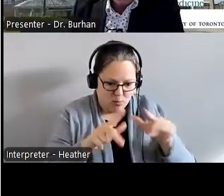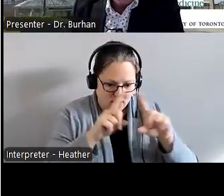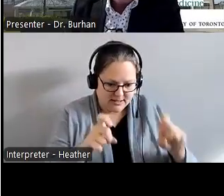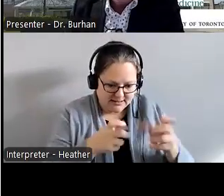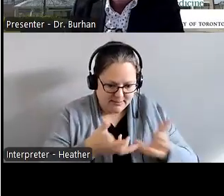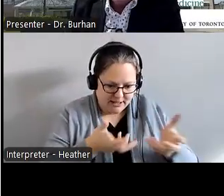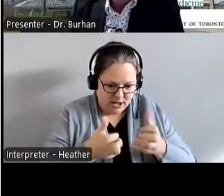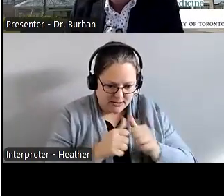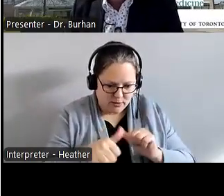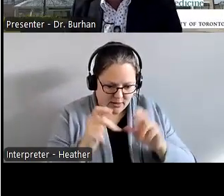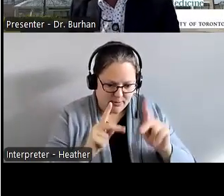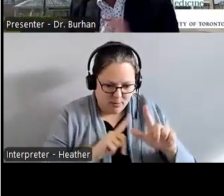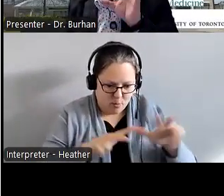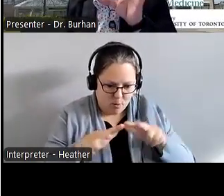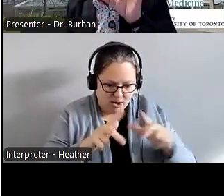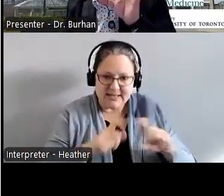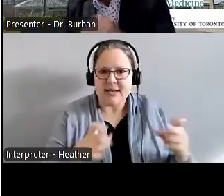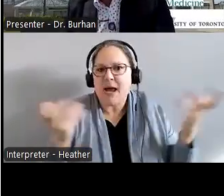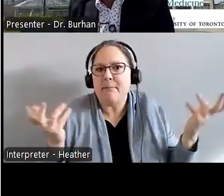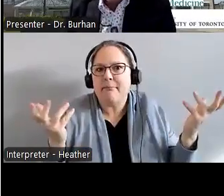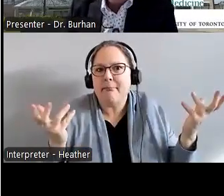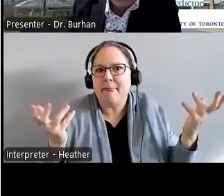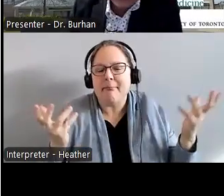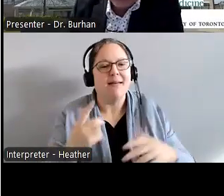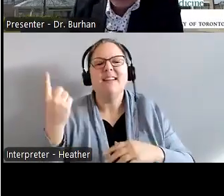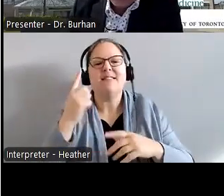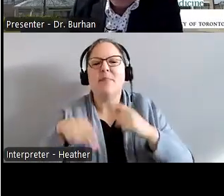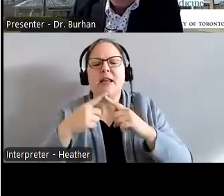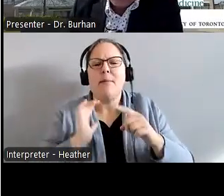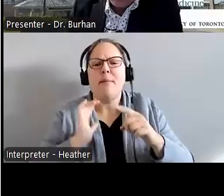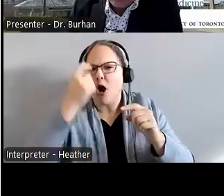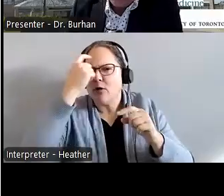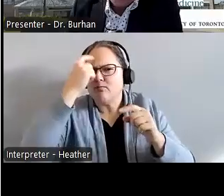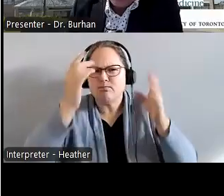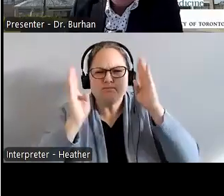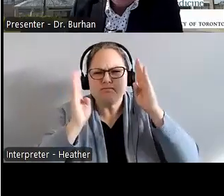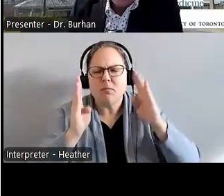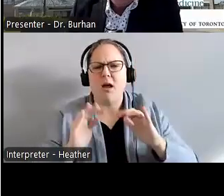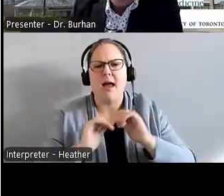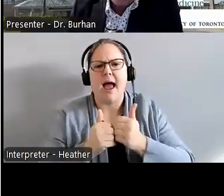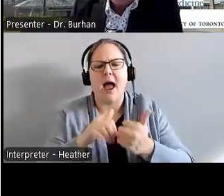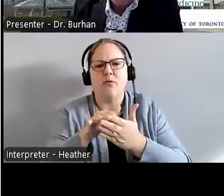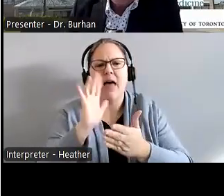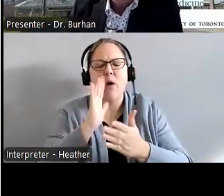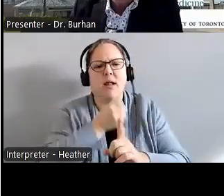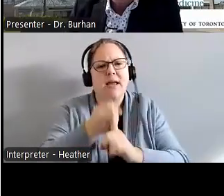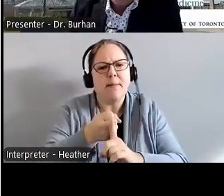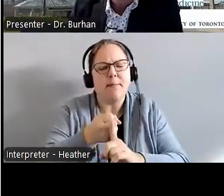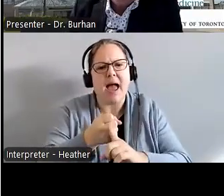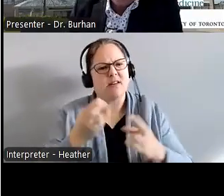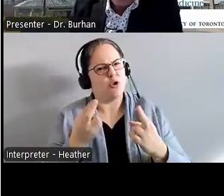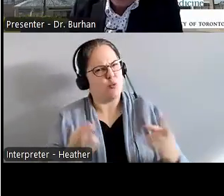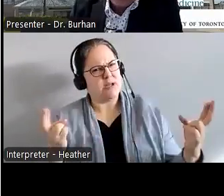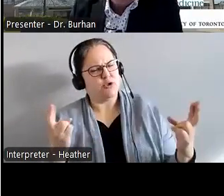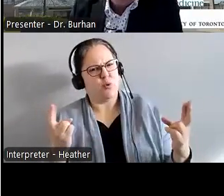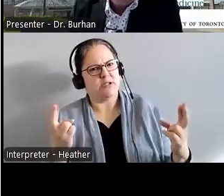others. So there's something about the capacity of our attention and how that impact the resources